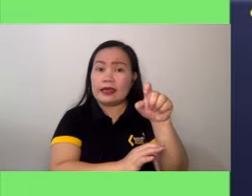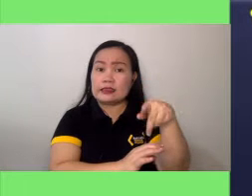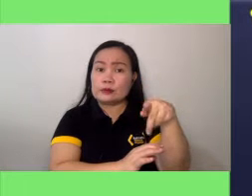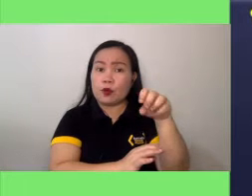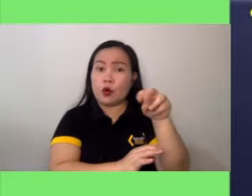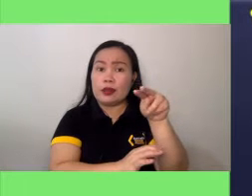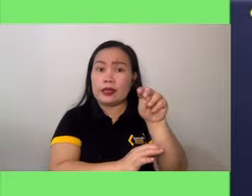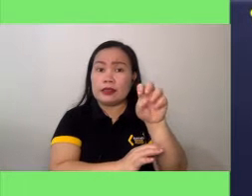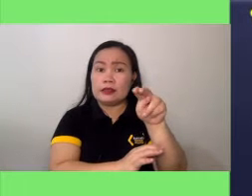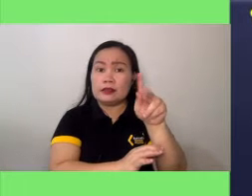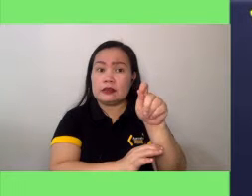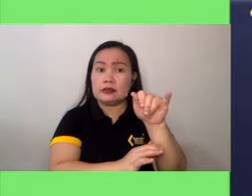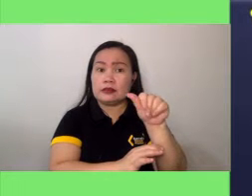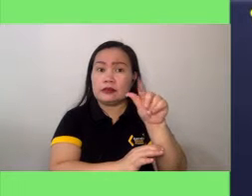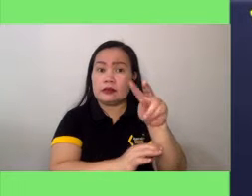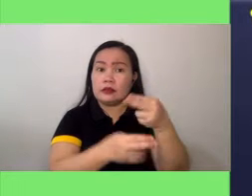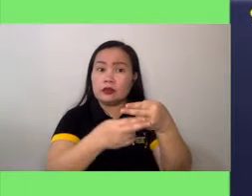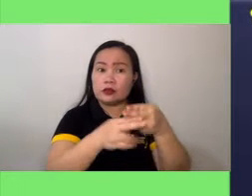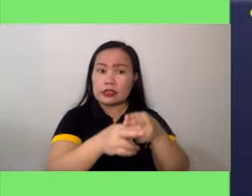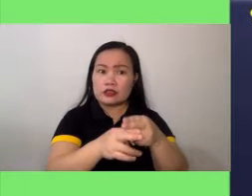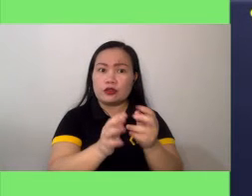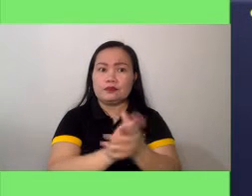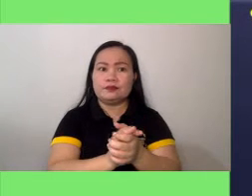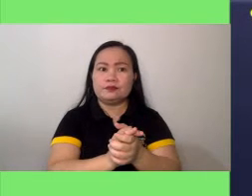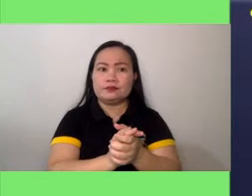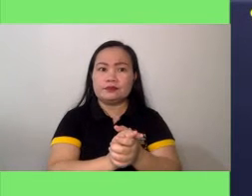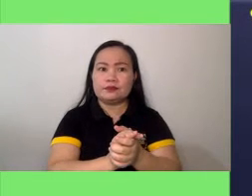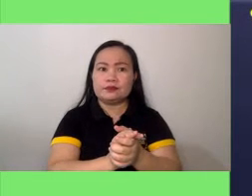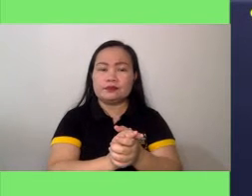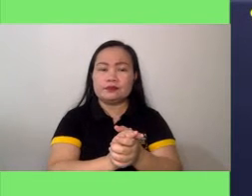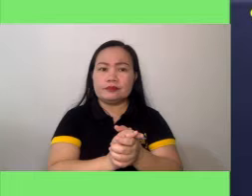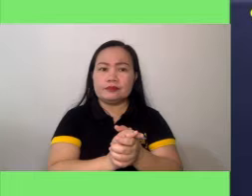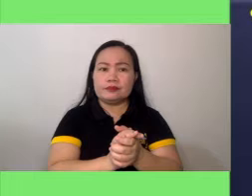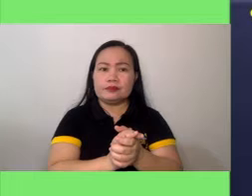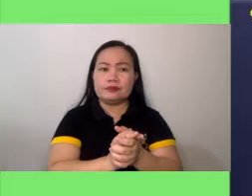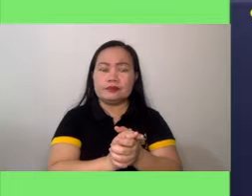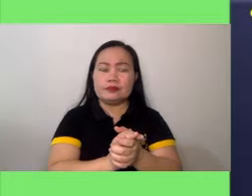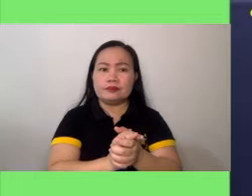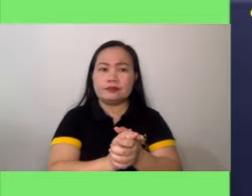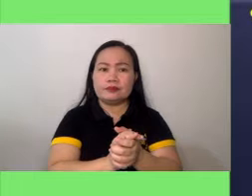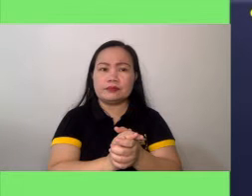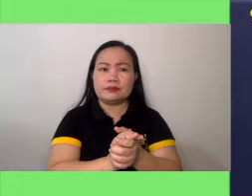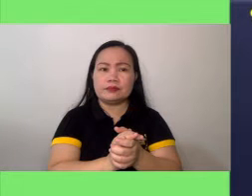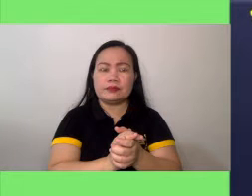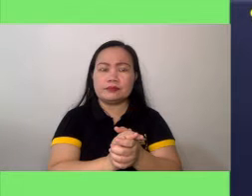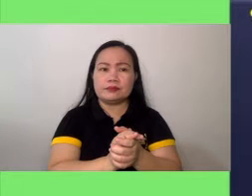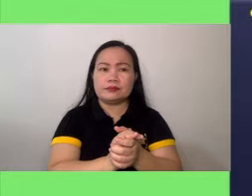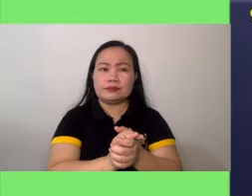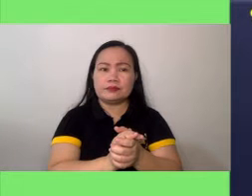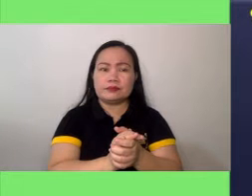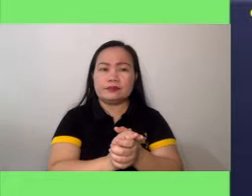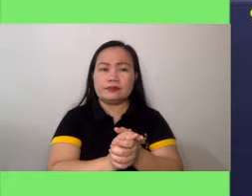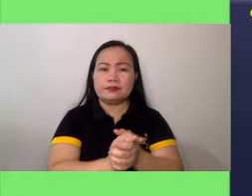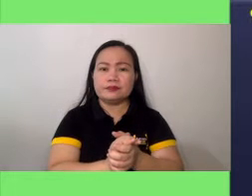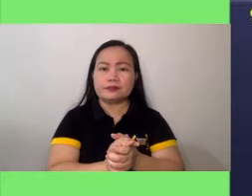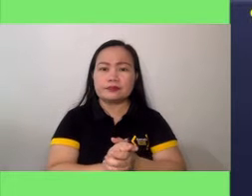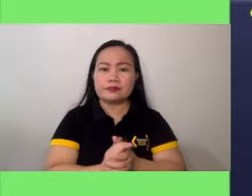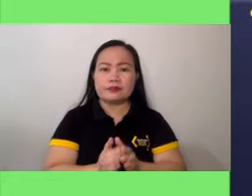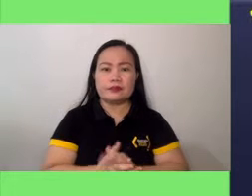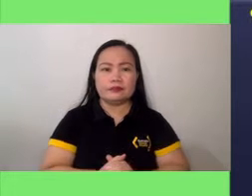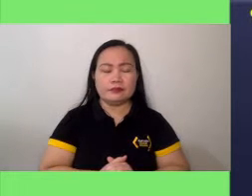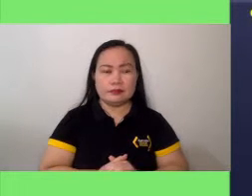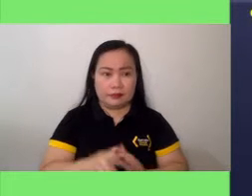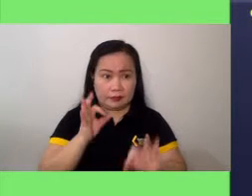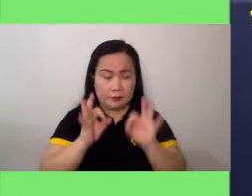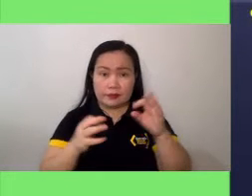lang natin kasi if you want to know about this, you may watch the video tutorial.